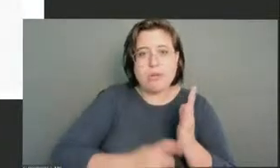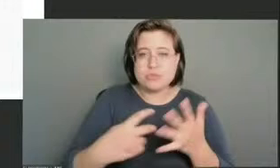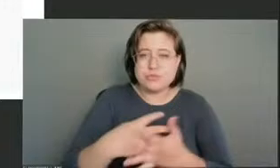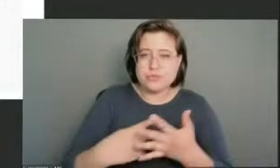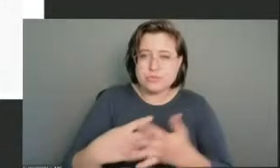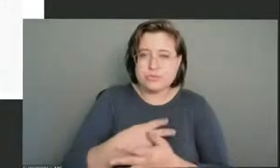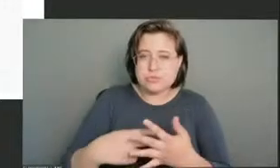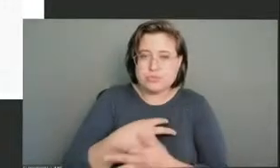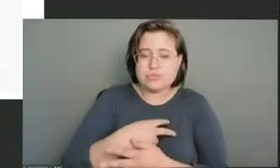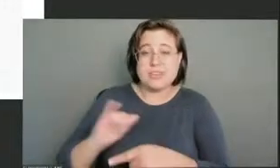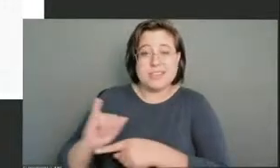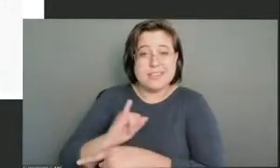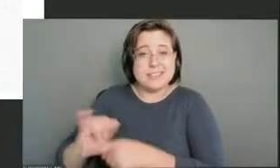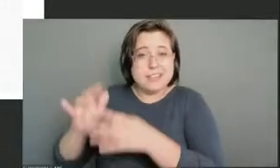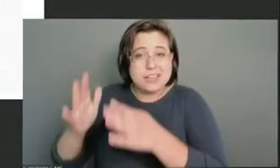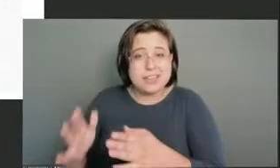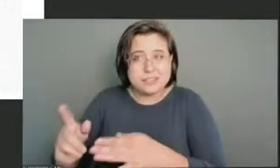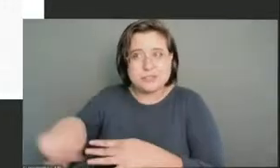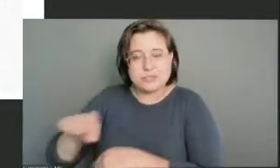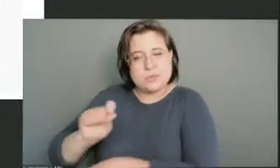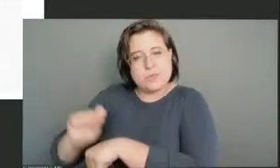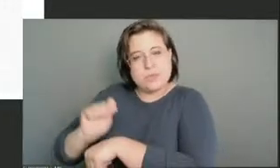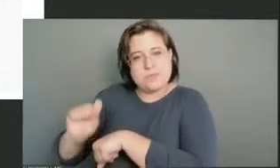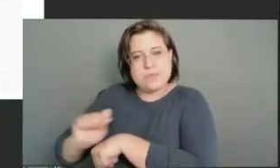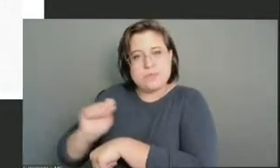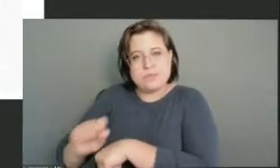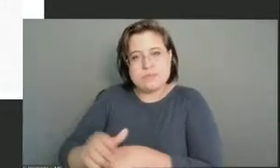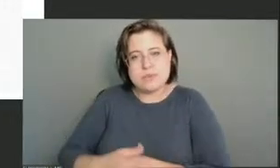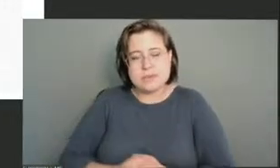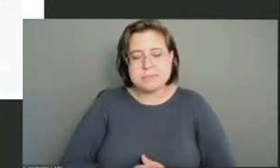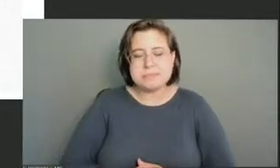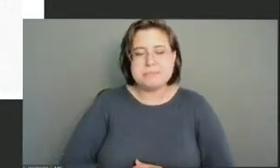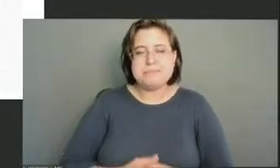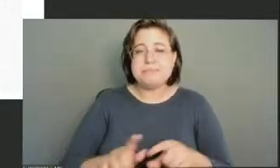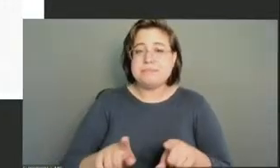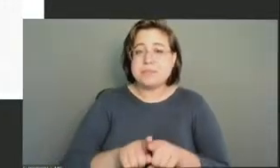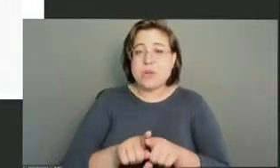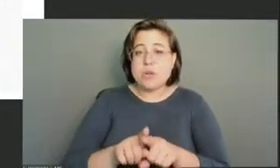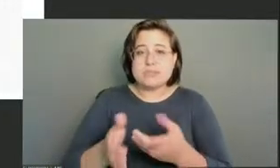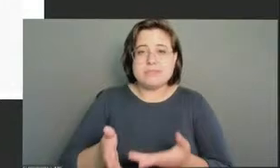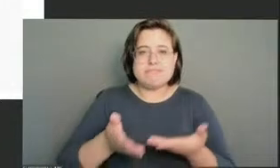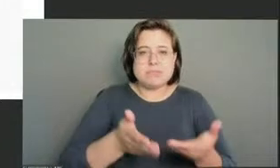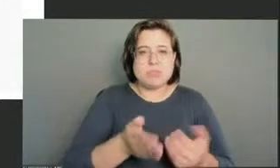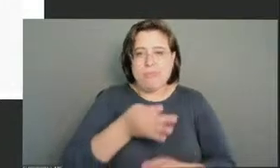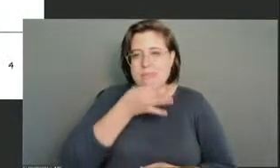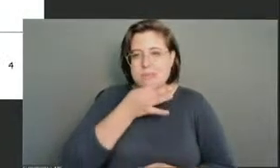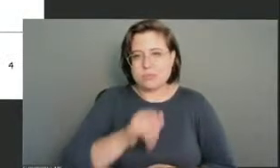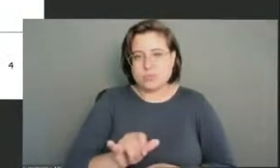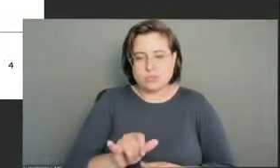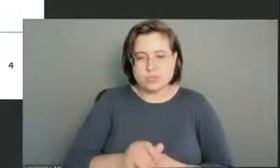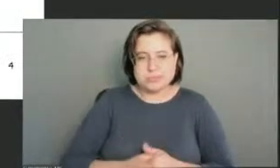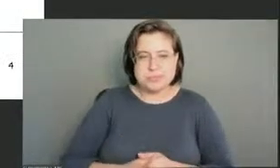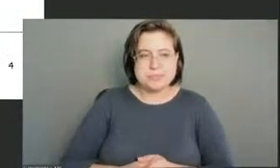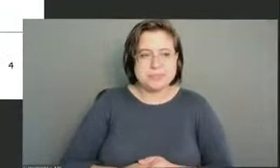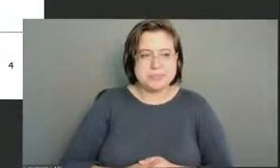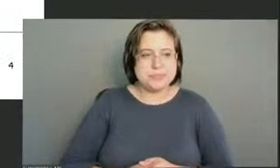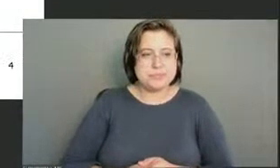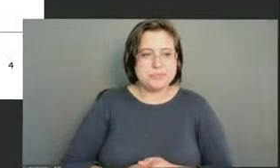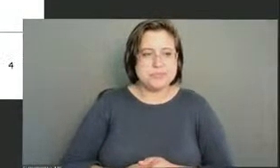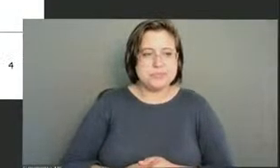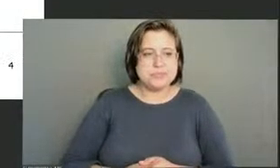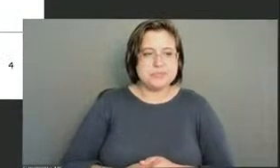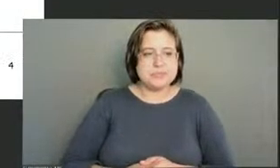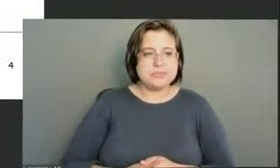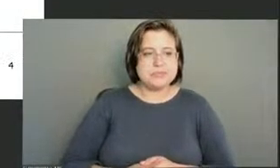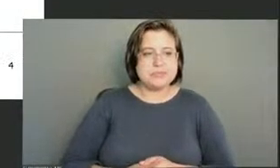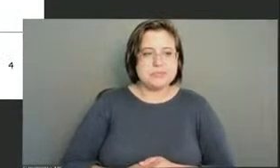interns have worked on, and they also brought in their own expertise to the table. So I want to acknowledge